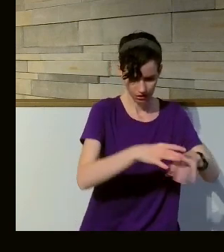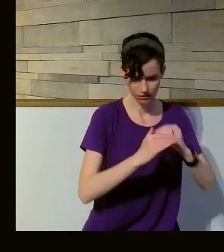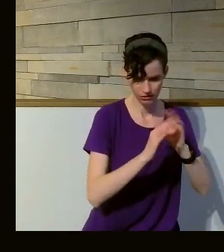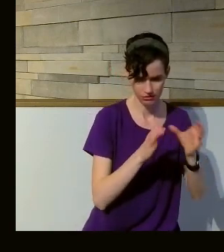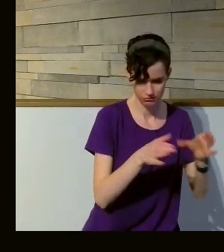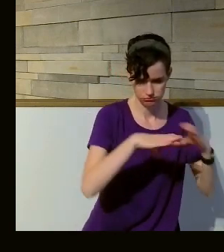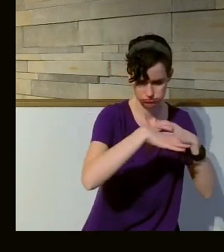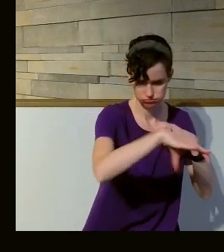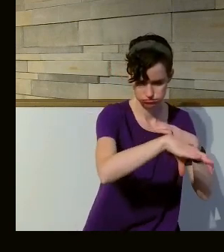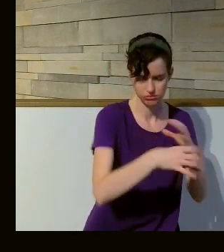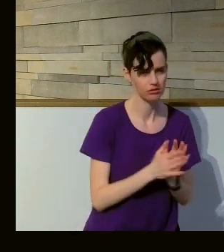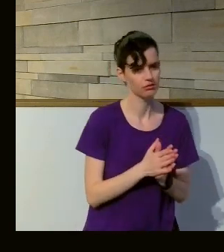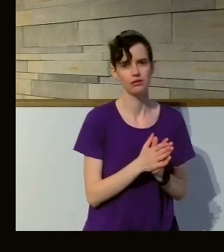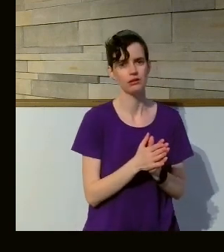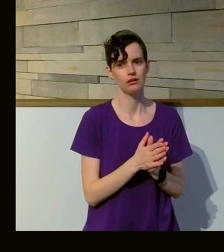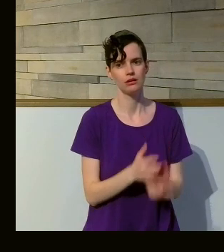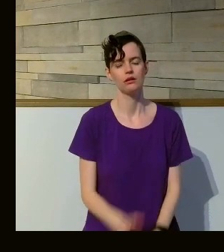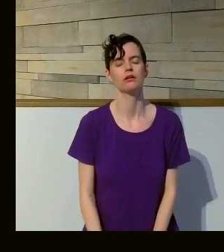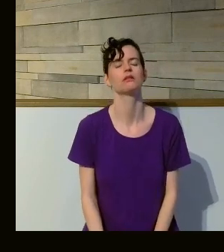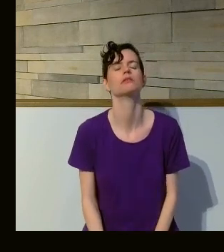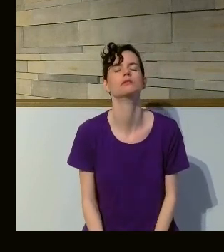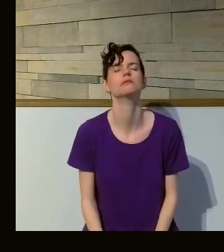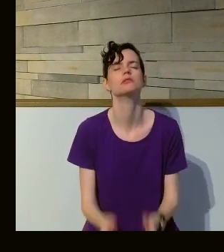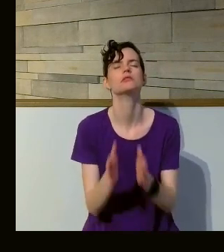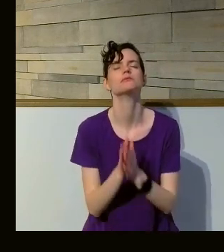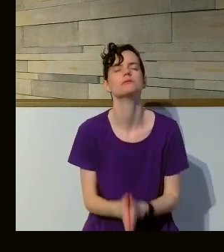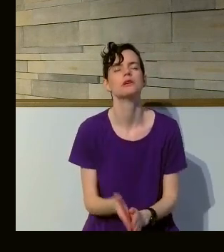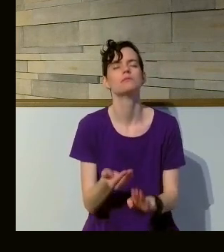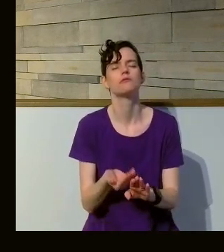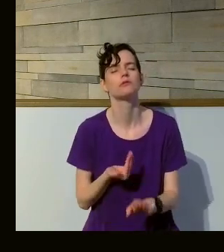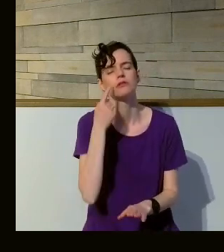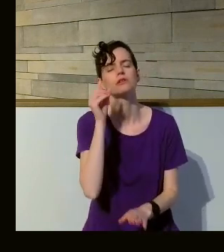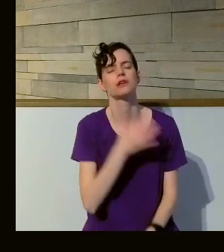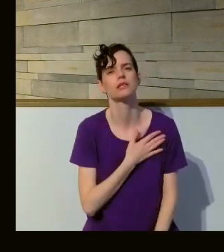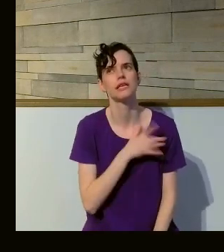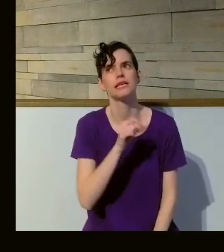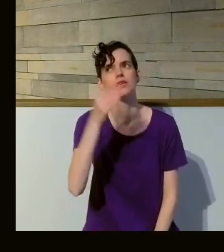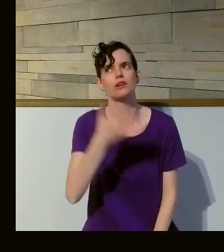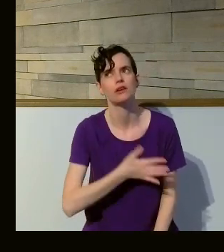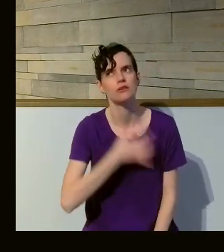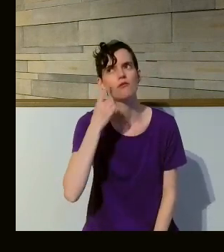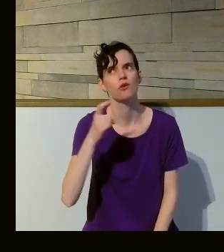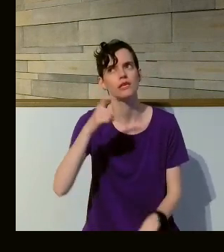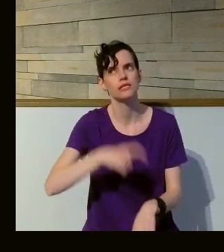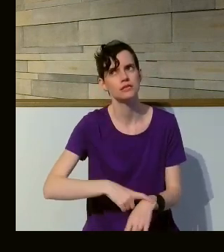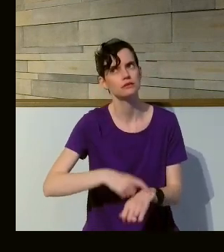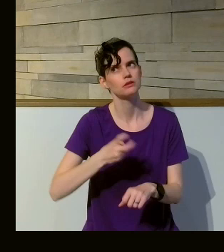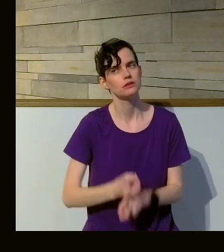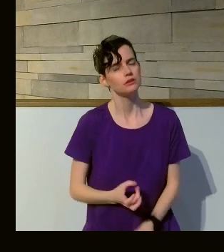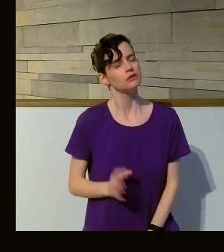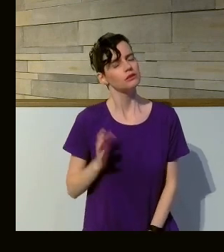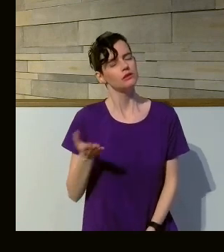What do we do in all of this? We pre-pray for grace. God, I'm going to need the grace to get through these difficult times